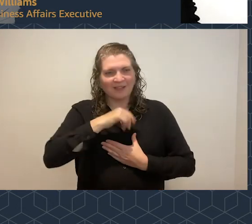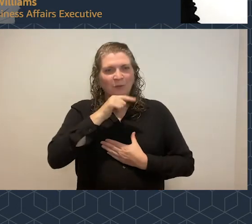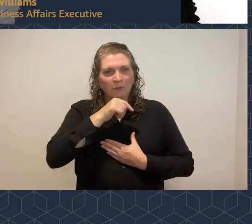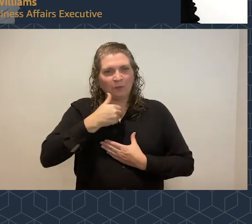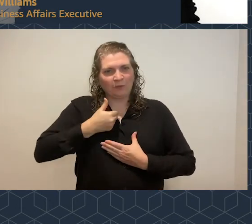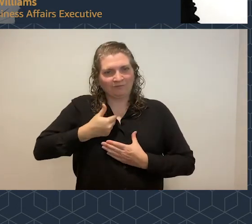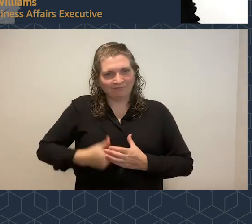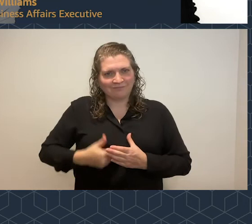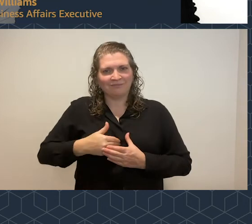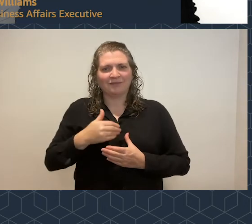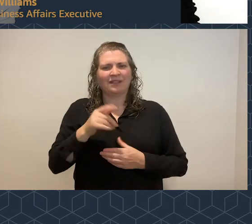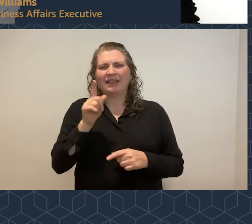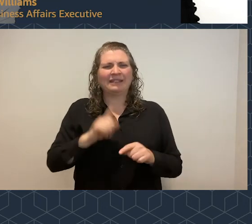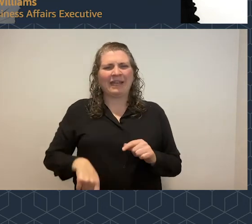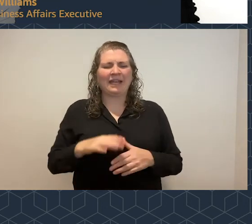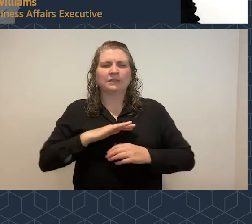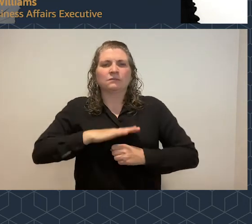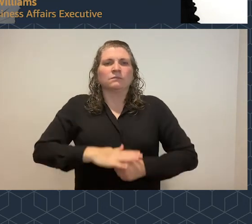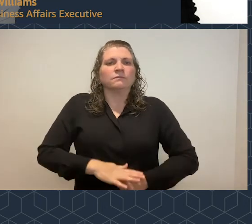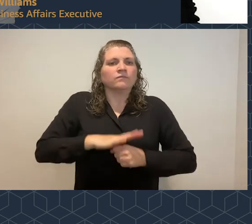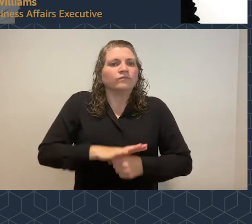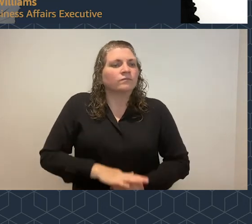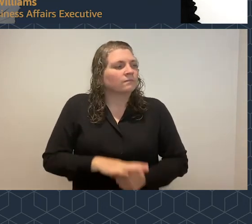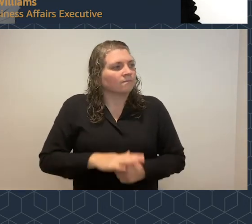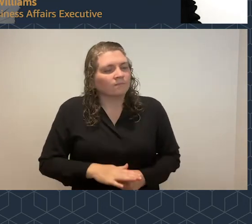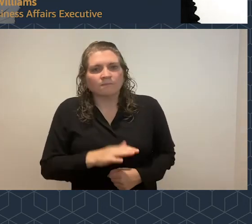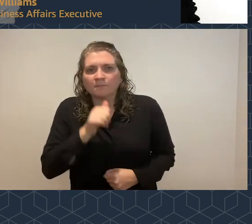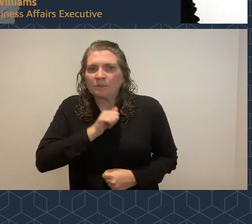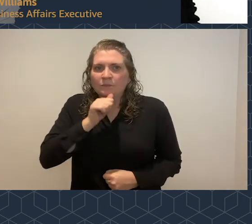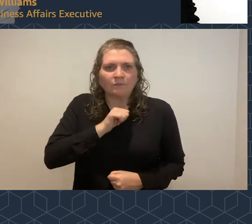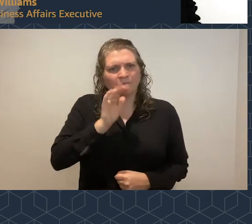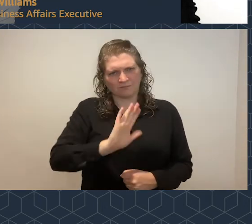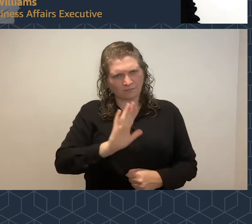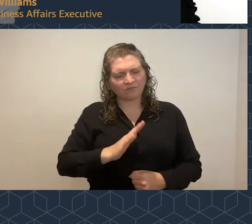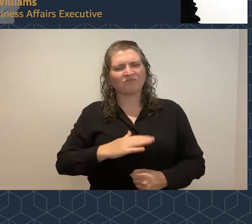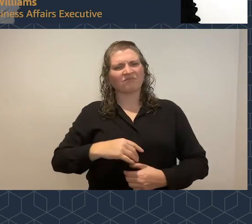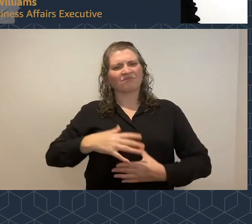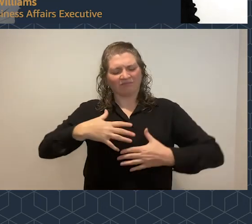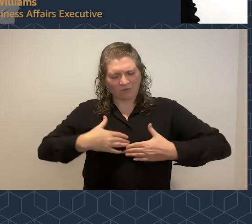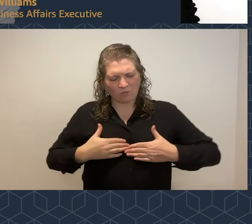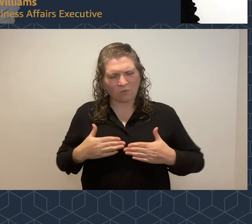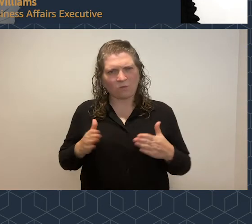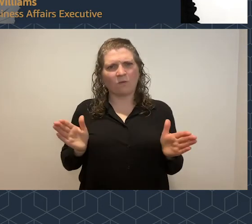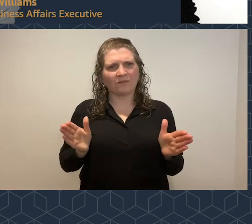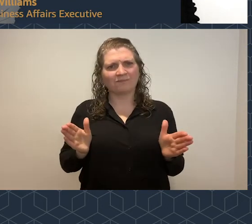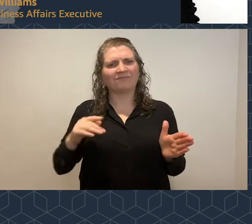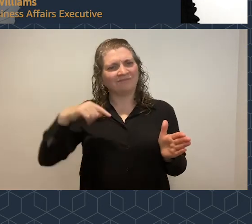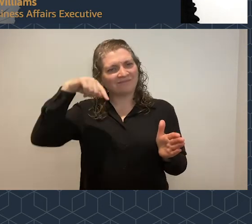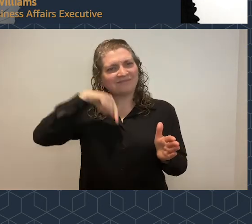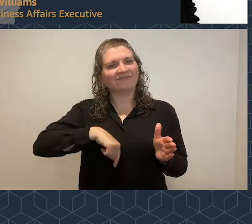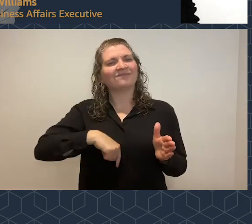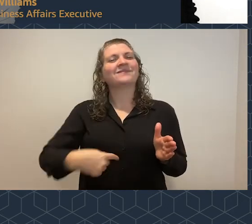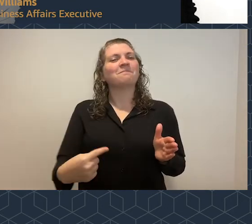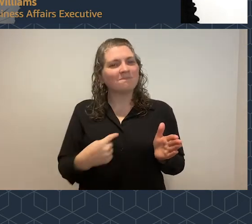my moment was after I had kids. I was just too tired. I was too tired to code switch every day and to be worried about it. And